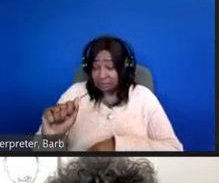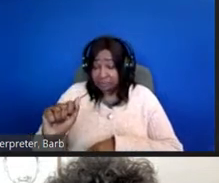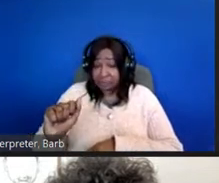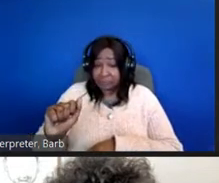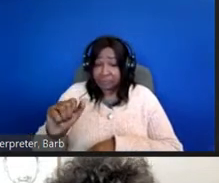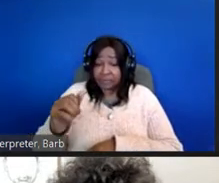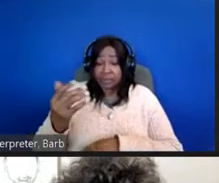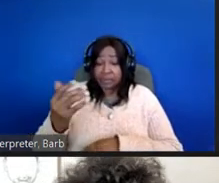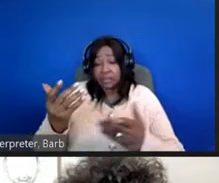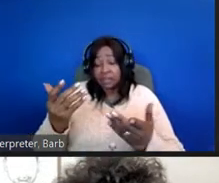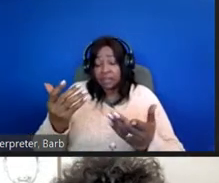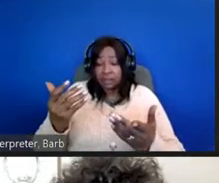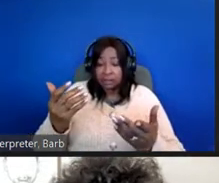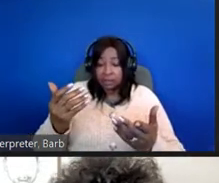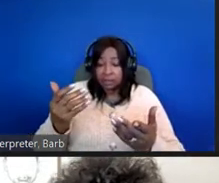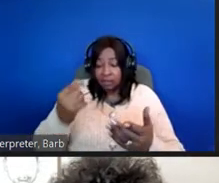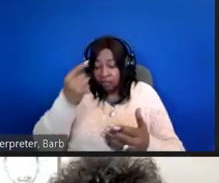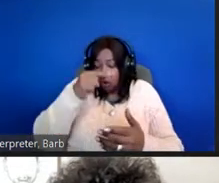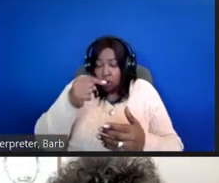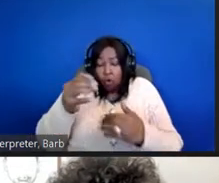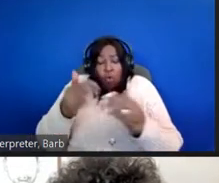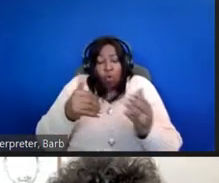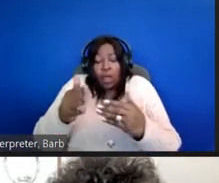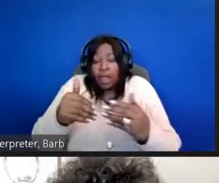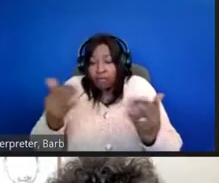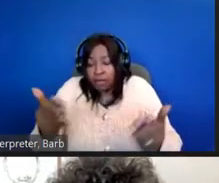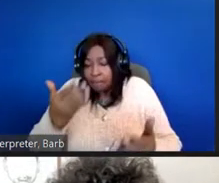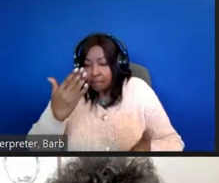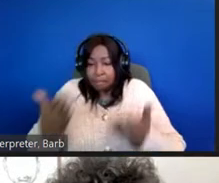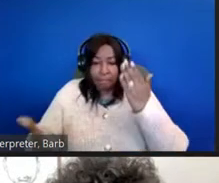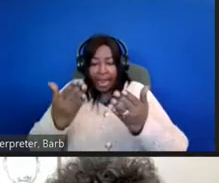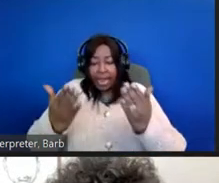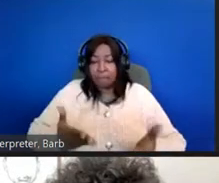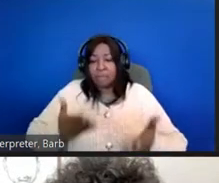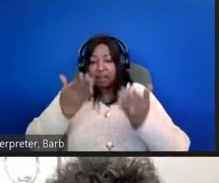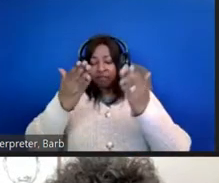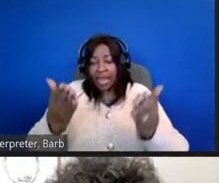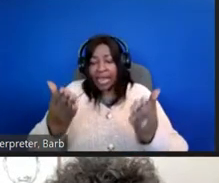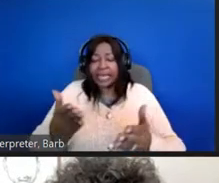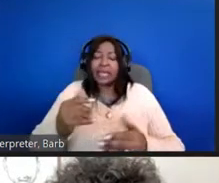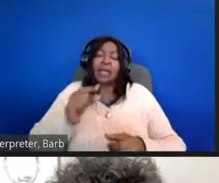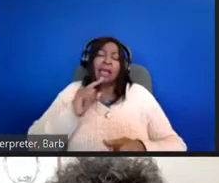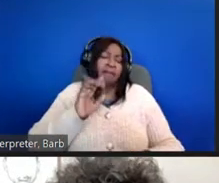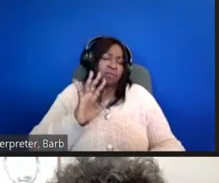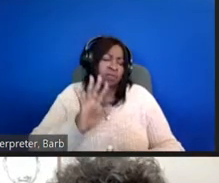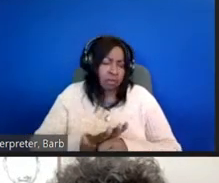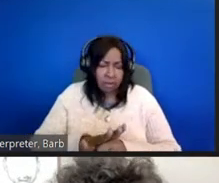that for whoever might provide it. Absolutely.